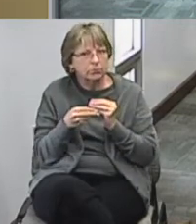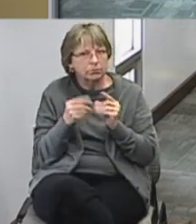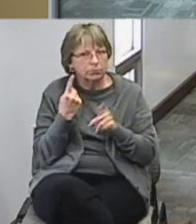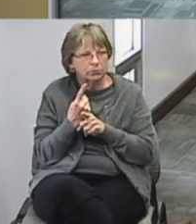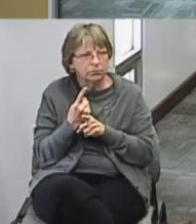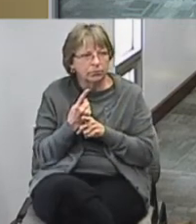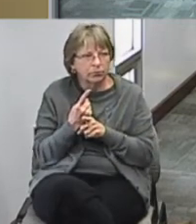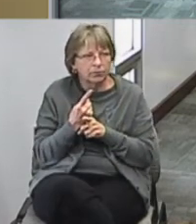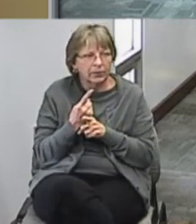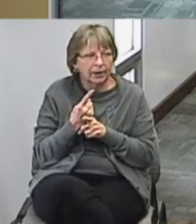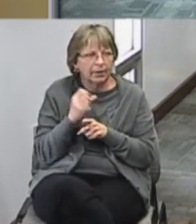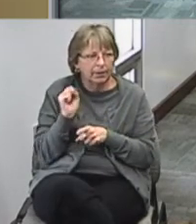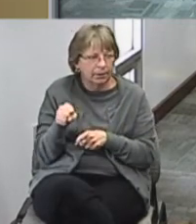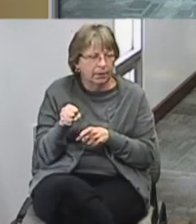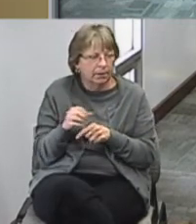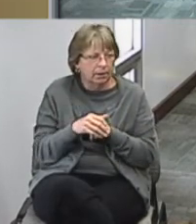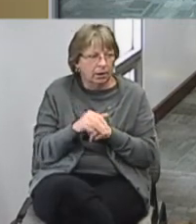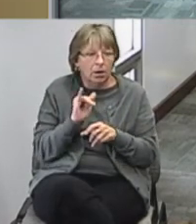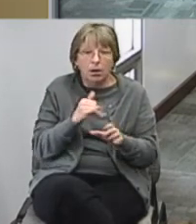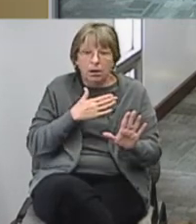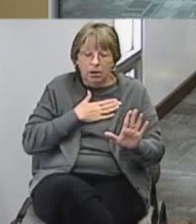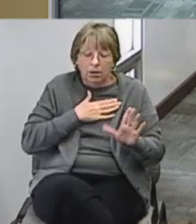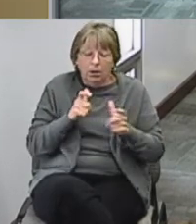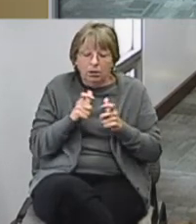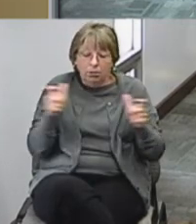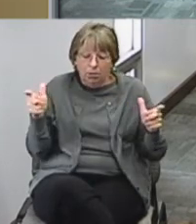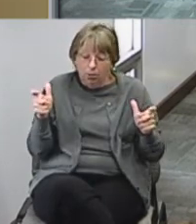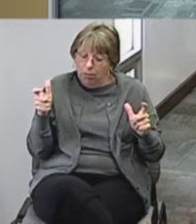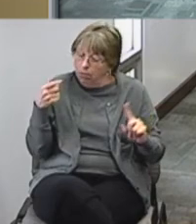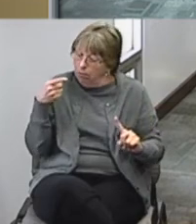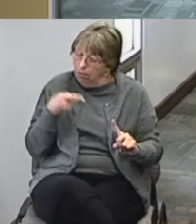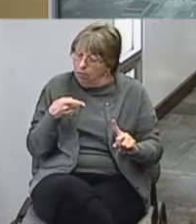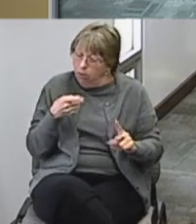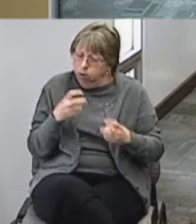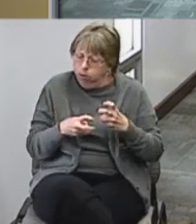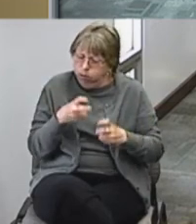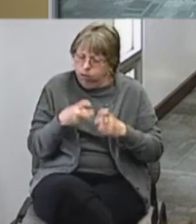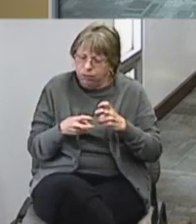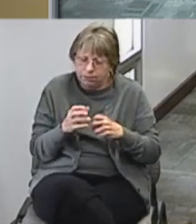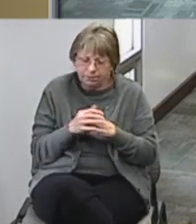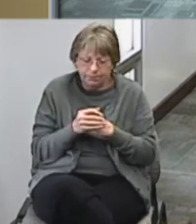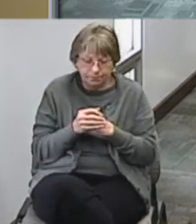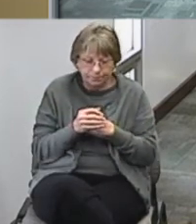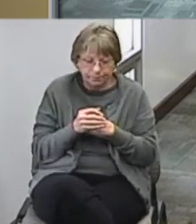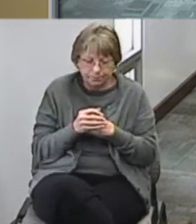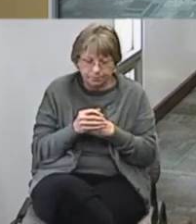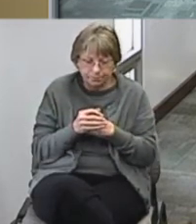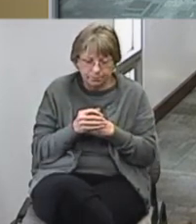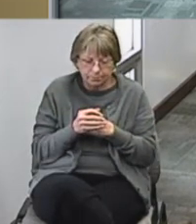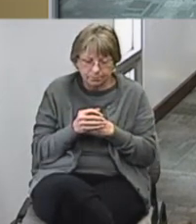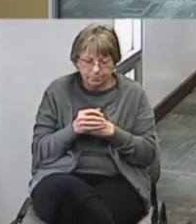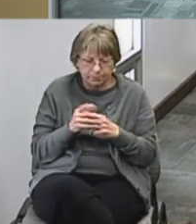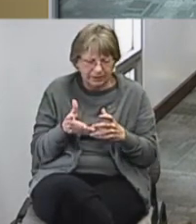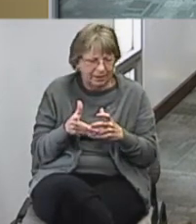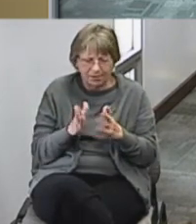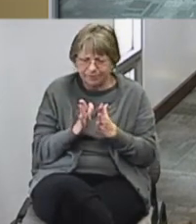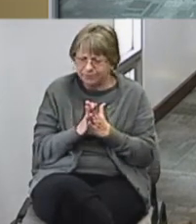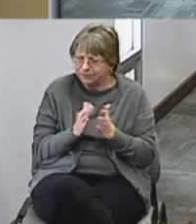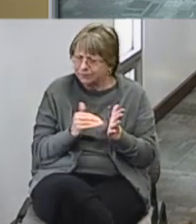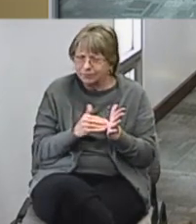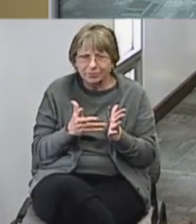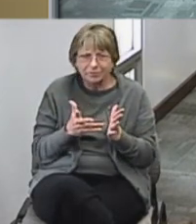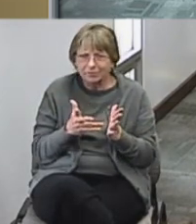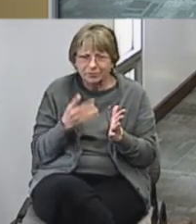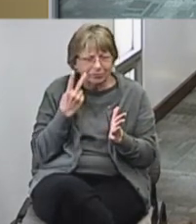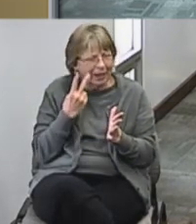Okay. And that was my biggest point of contention was, and I think I mentioned that in the last one, I'll bring it up again, I didn't want to, I